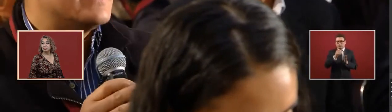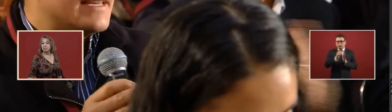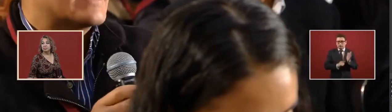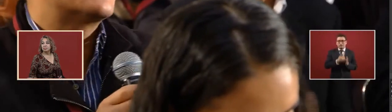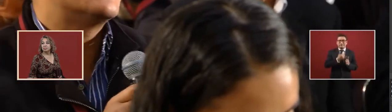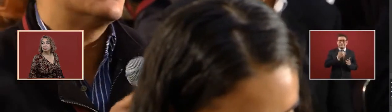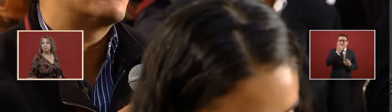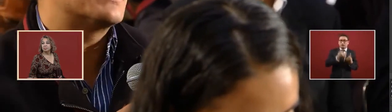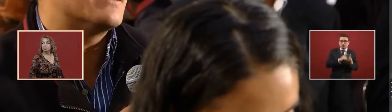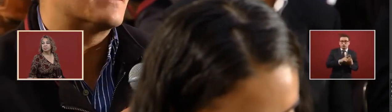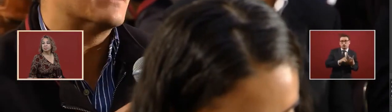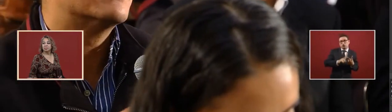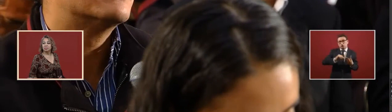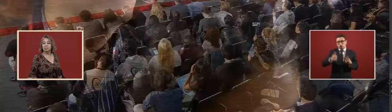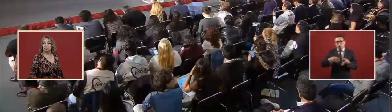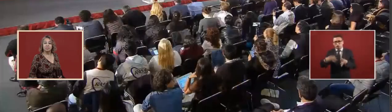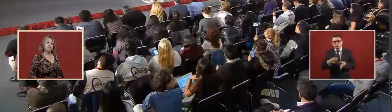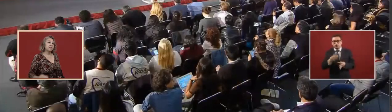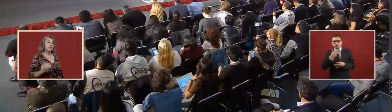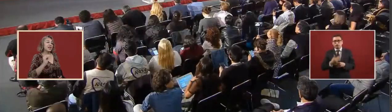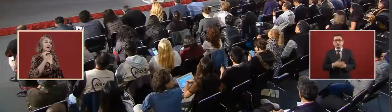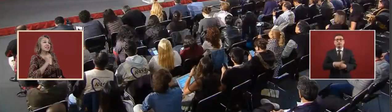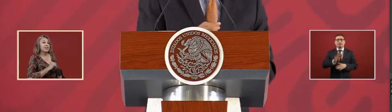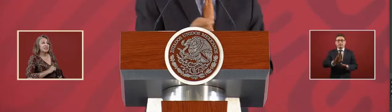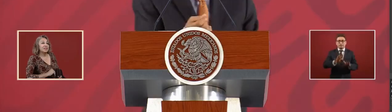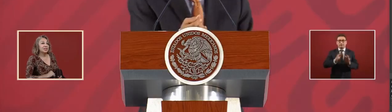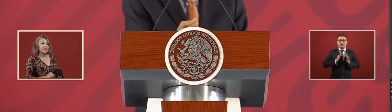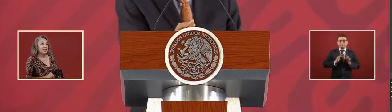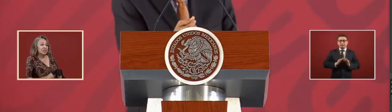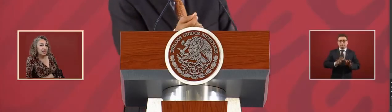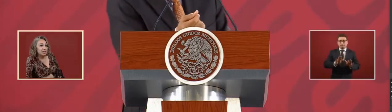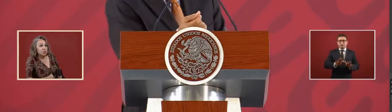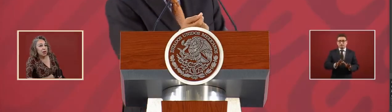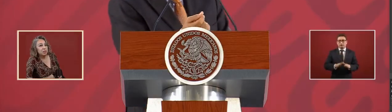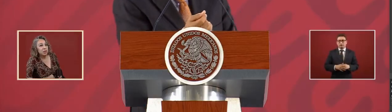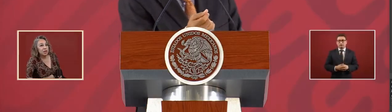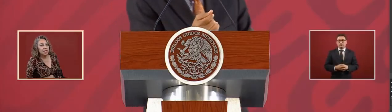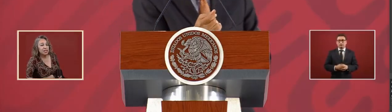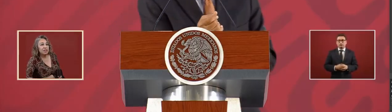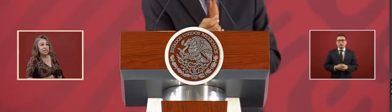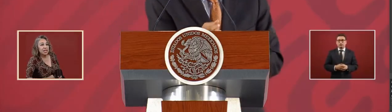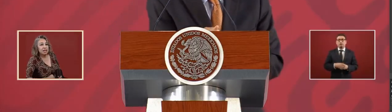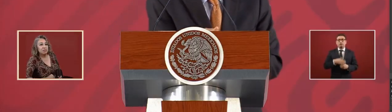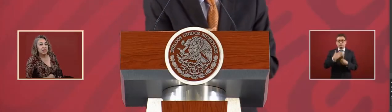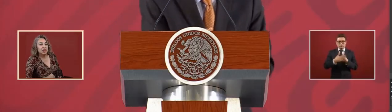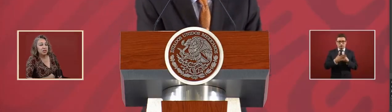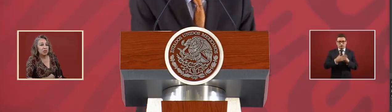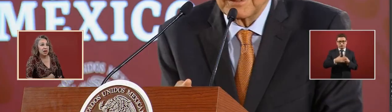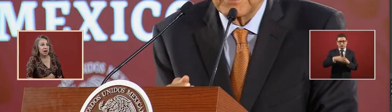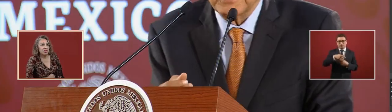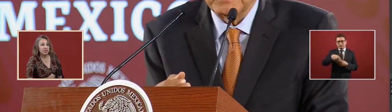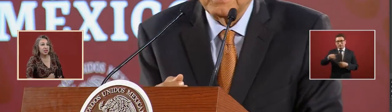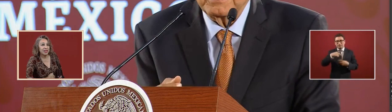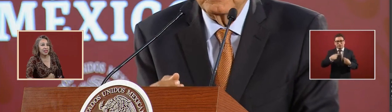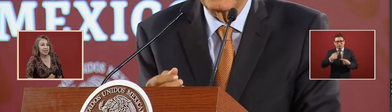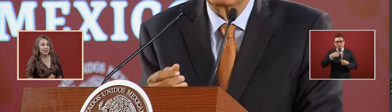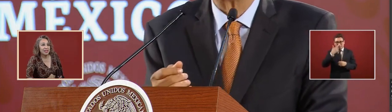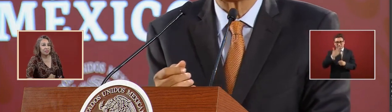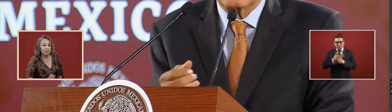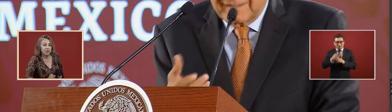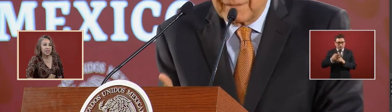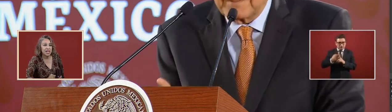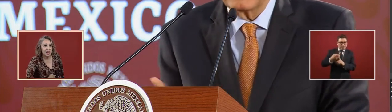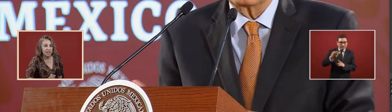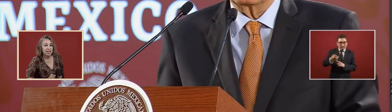usted diría que ha tenido el presidente. ¿Por qué no dejamos eso? So he says, why don't, because they're asking him to do an